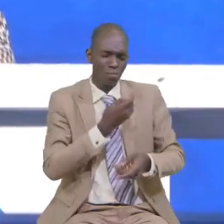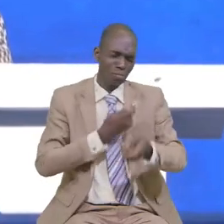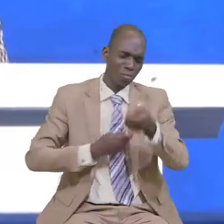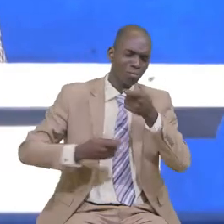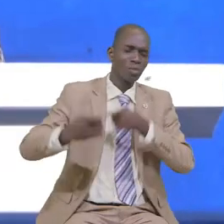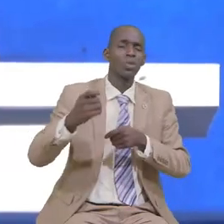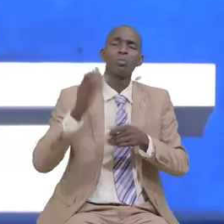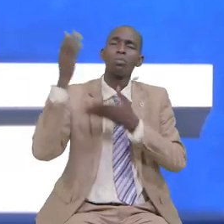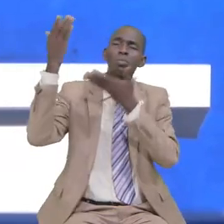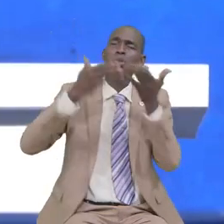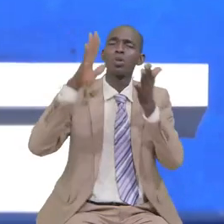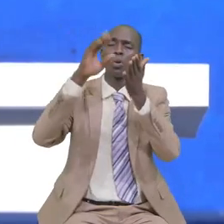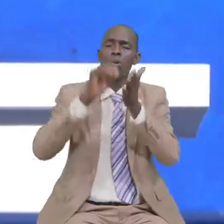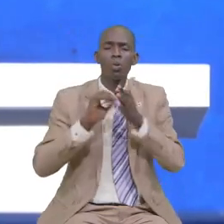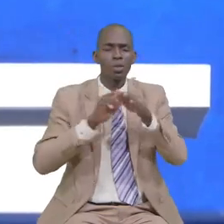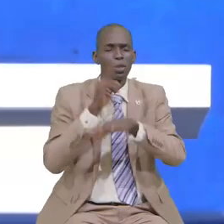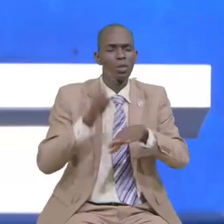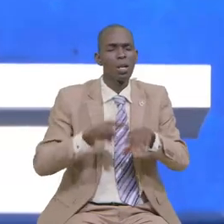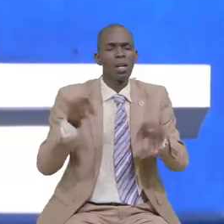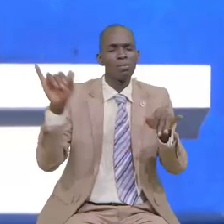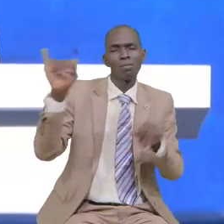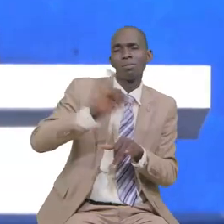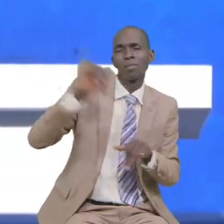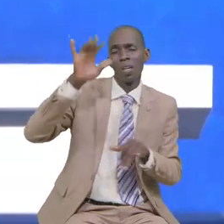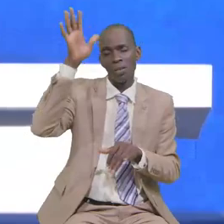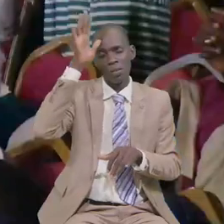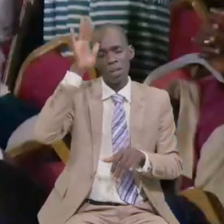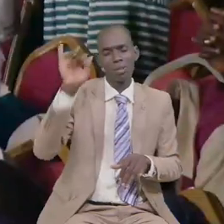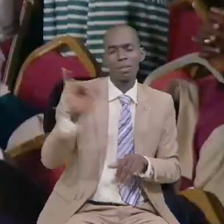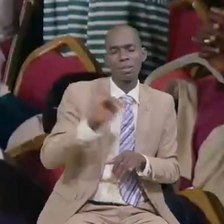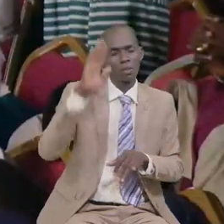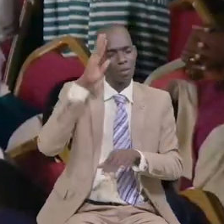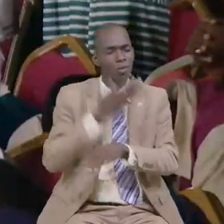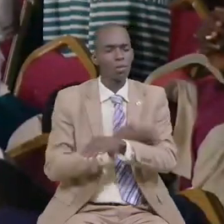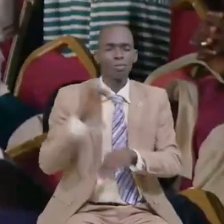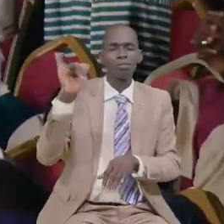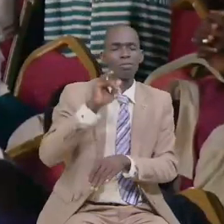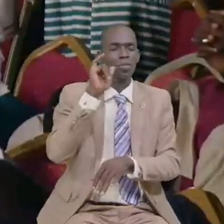them like father, like son, like father, like daughters.